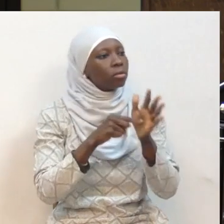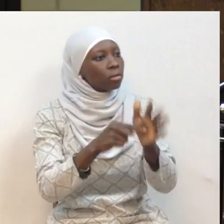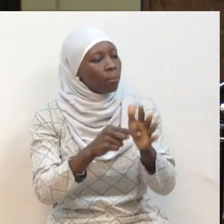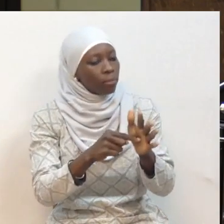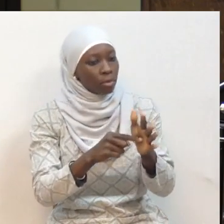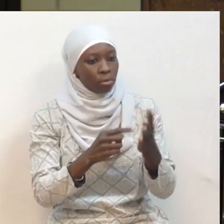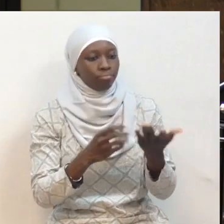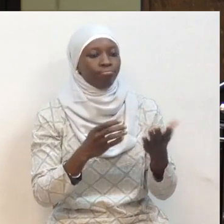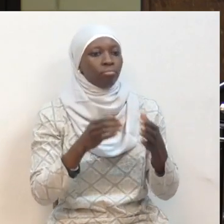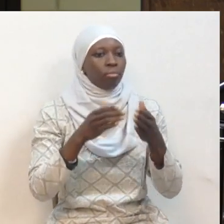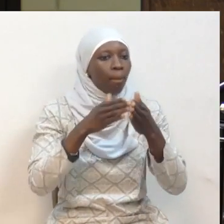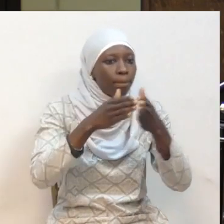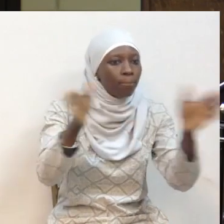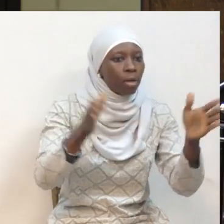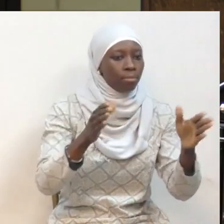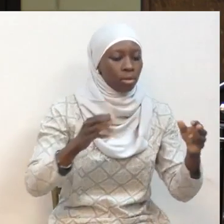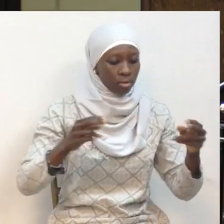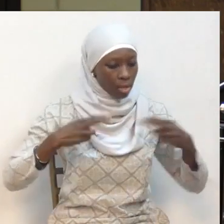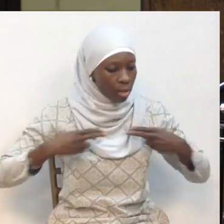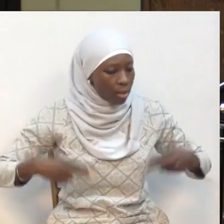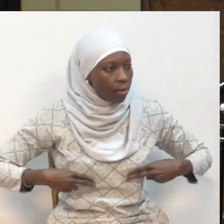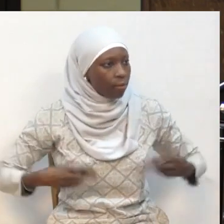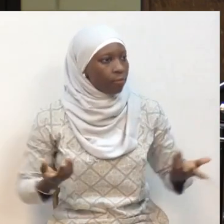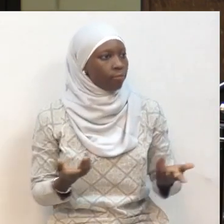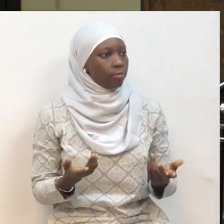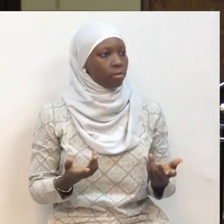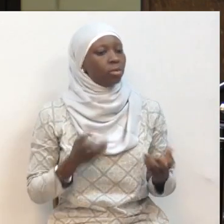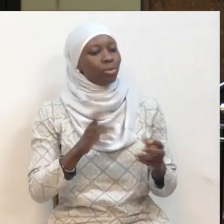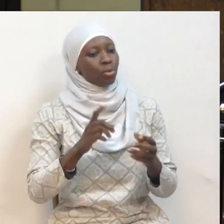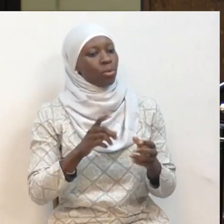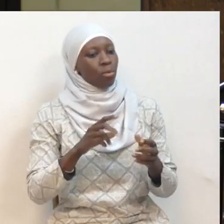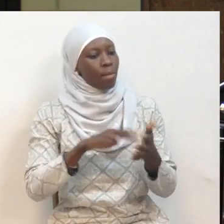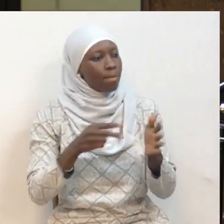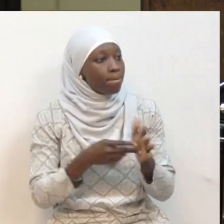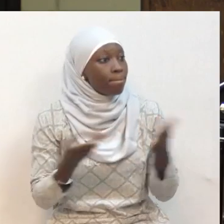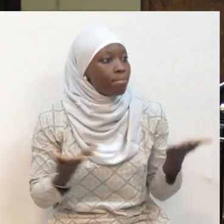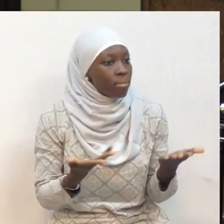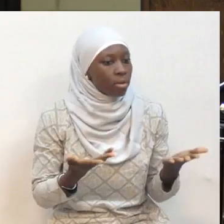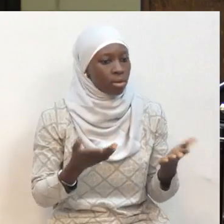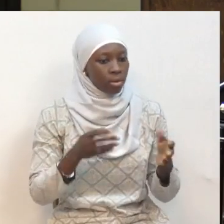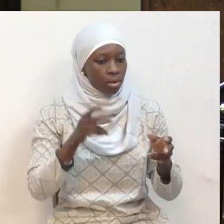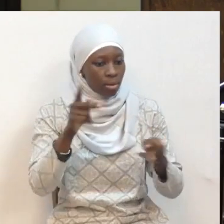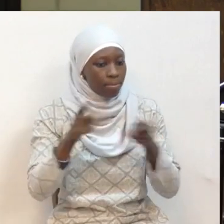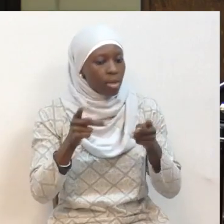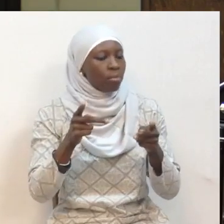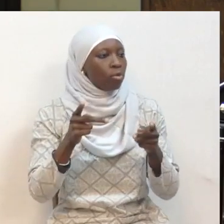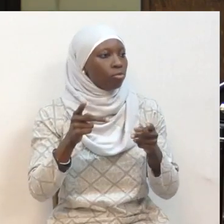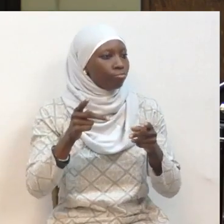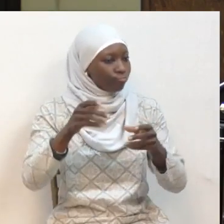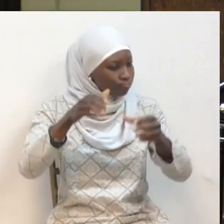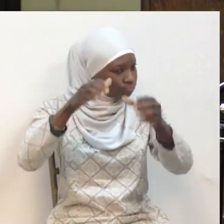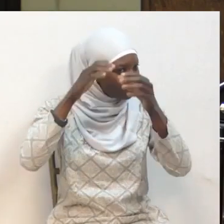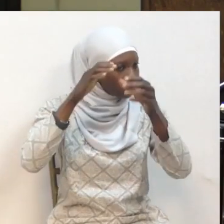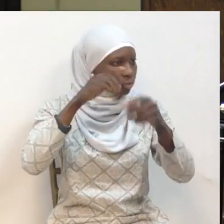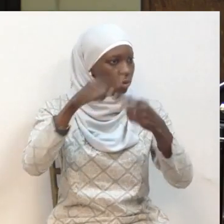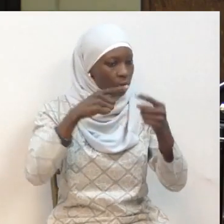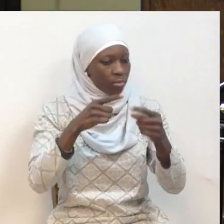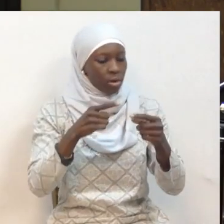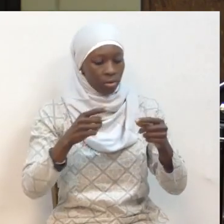health, then public health experts ought to be consulted. In matters of